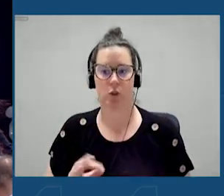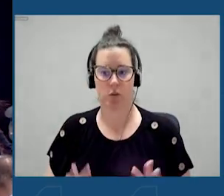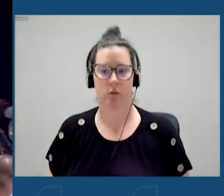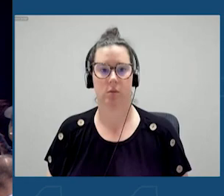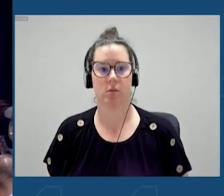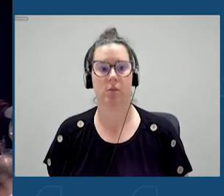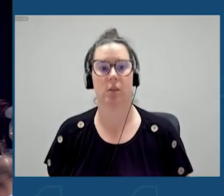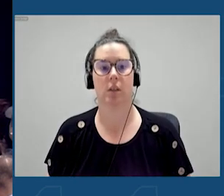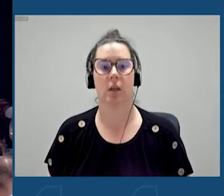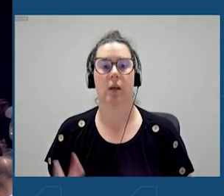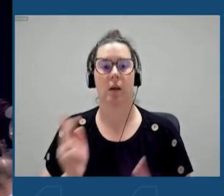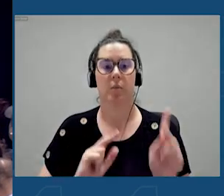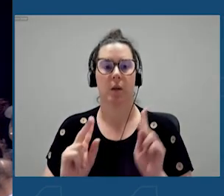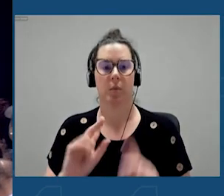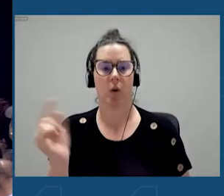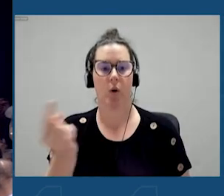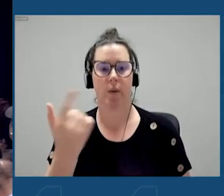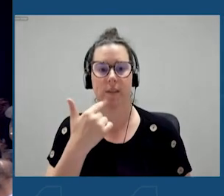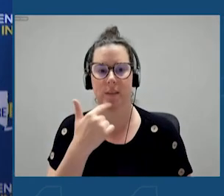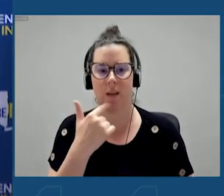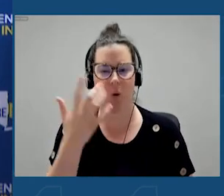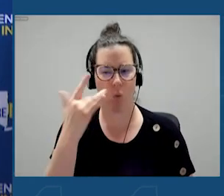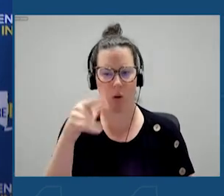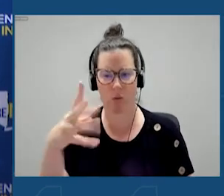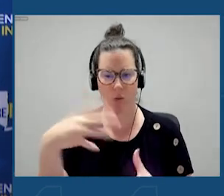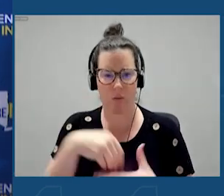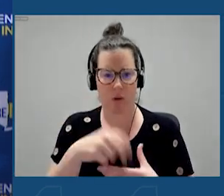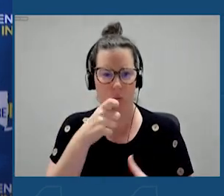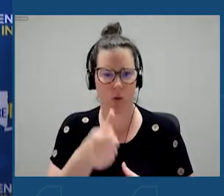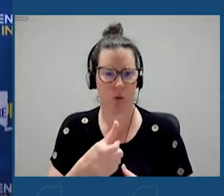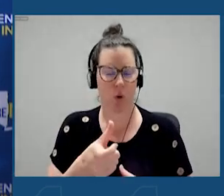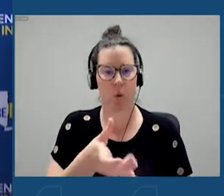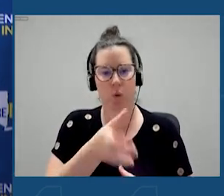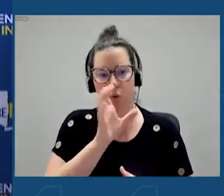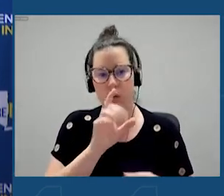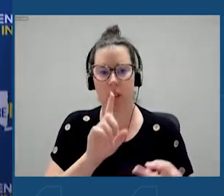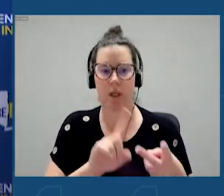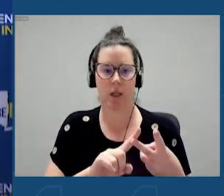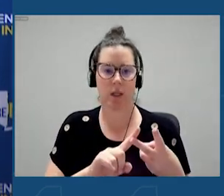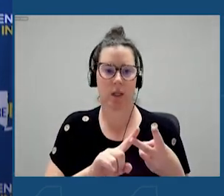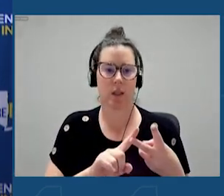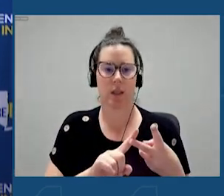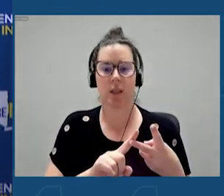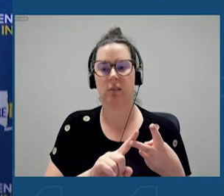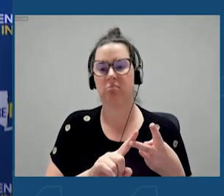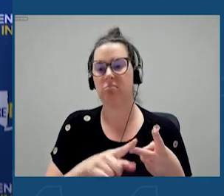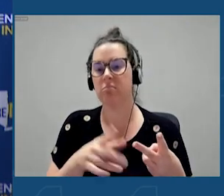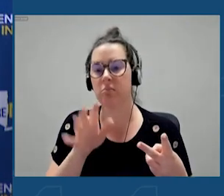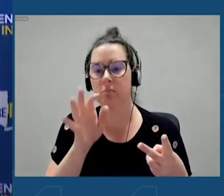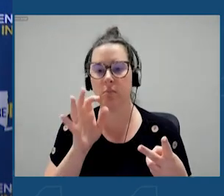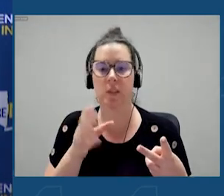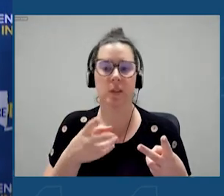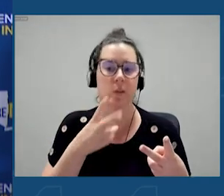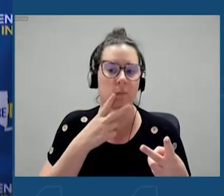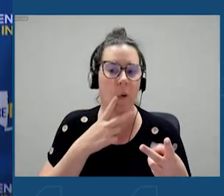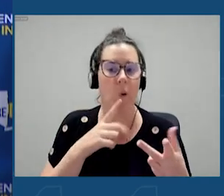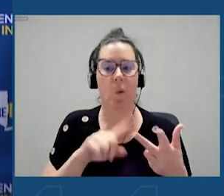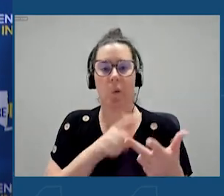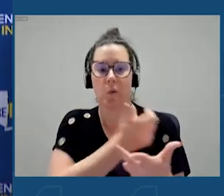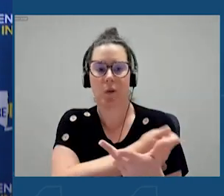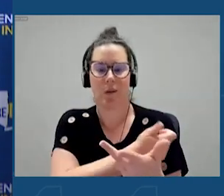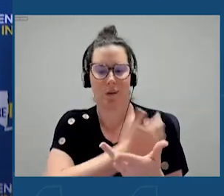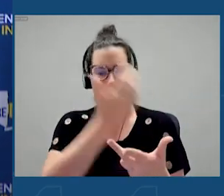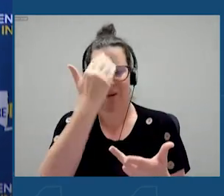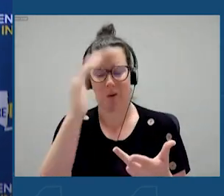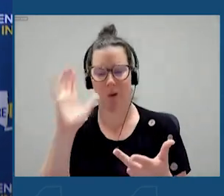And people always said, like, why did you get involved in this? You don't drink or smoke or use drugs. I go, I know, I'm sort of the odd character to be taking this